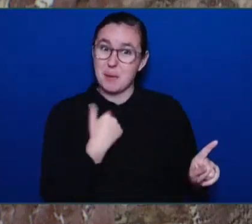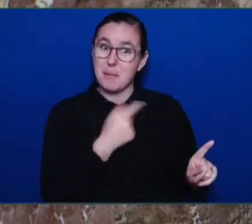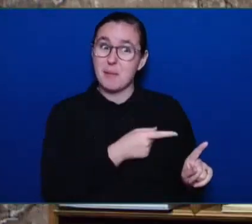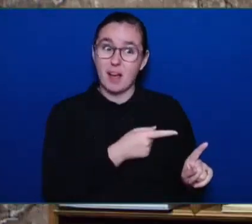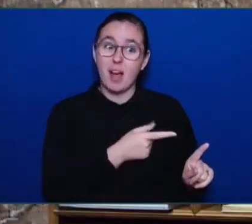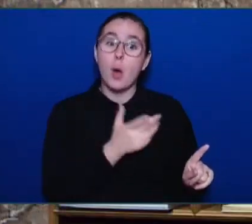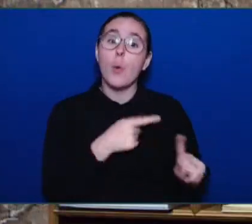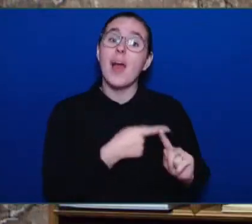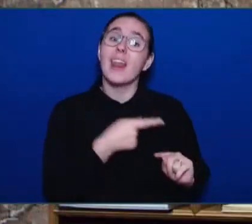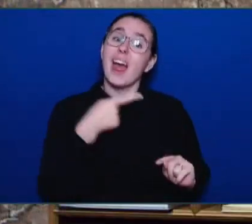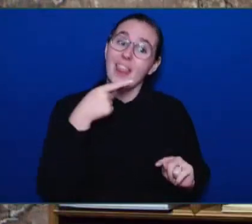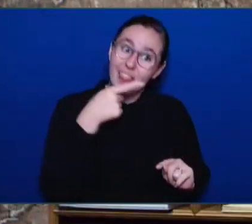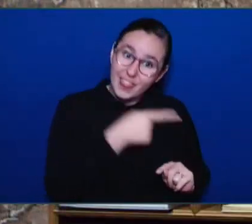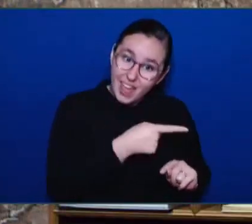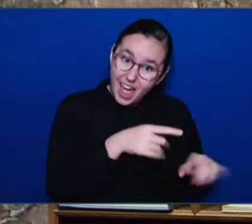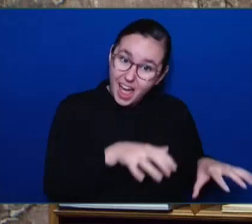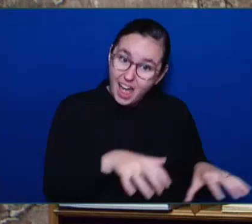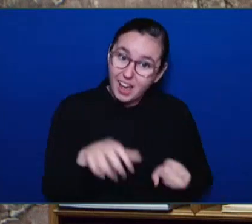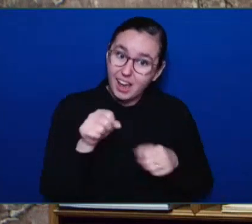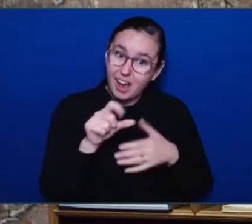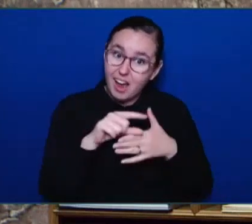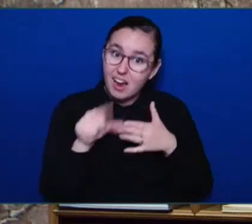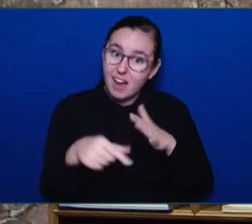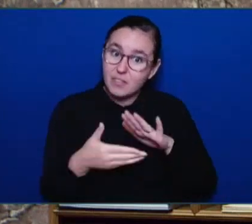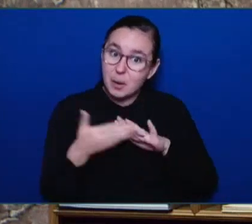House. Members